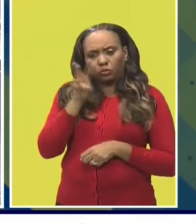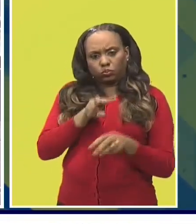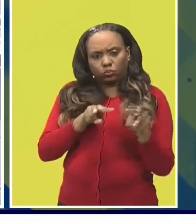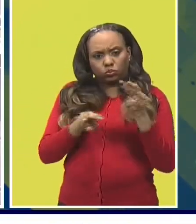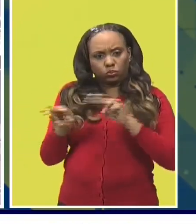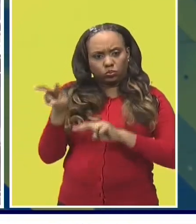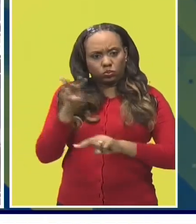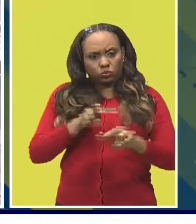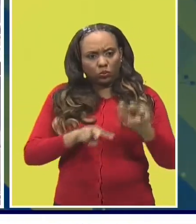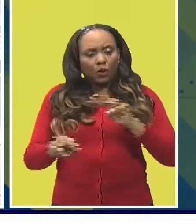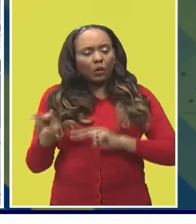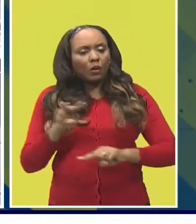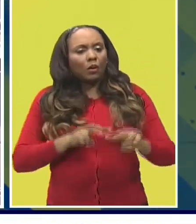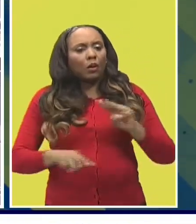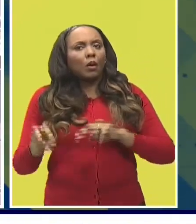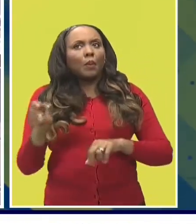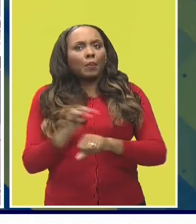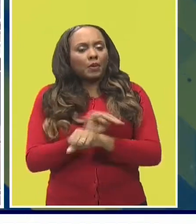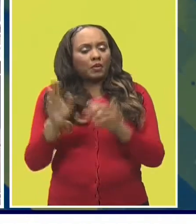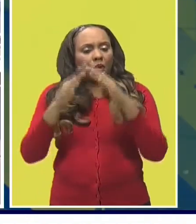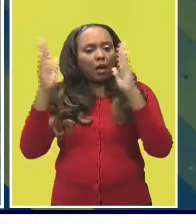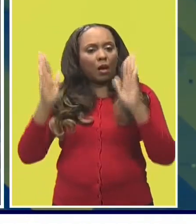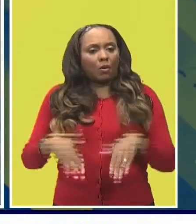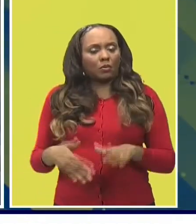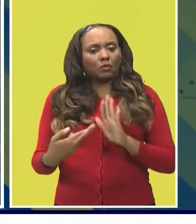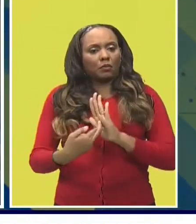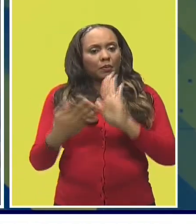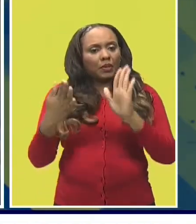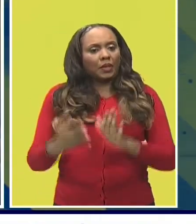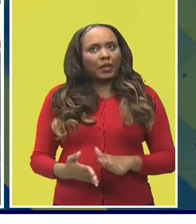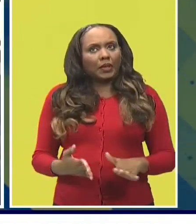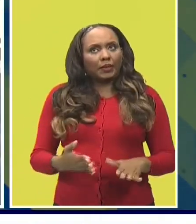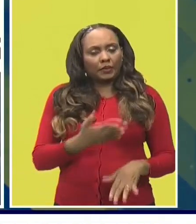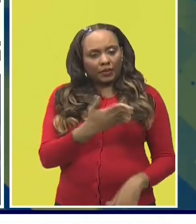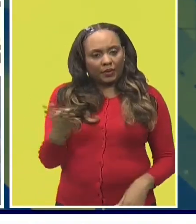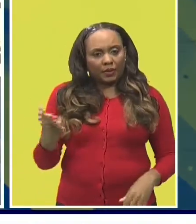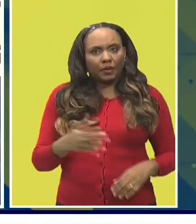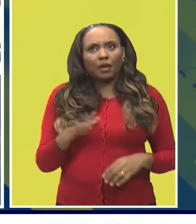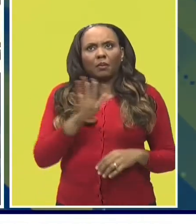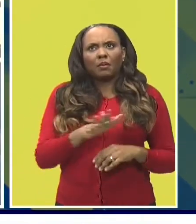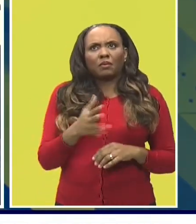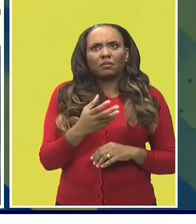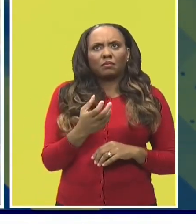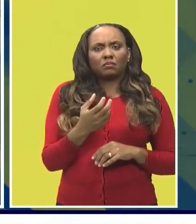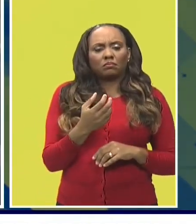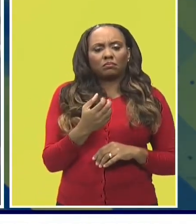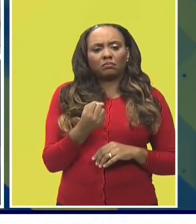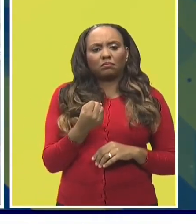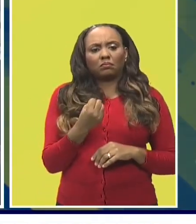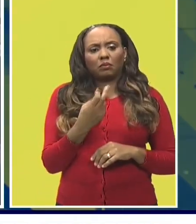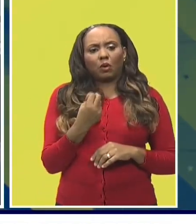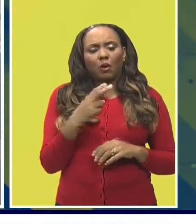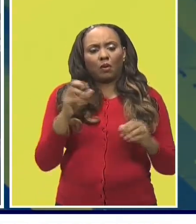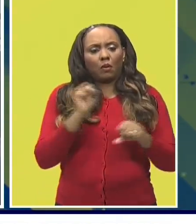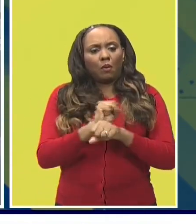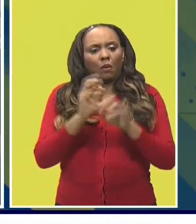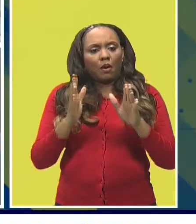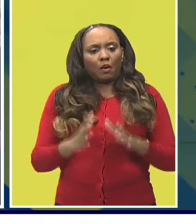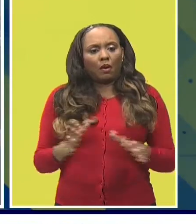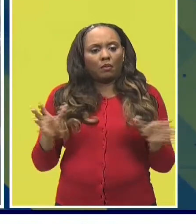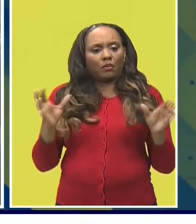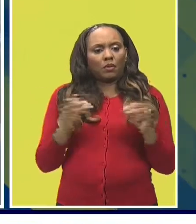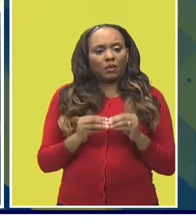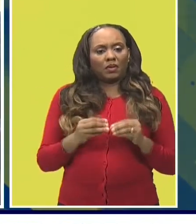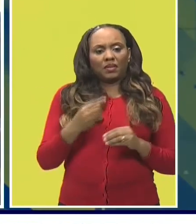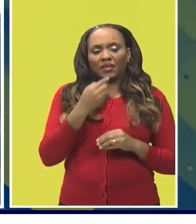were spotted on the scene after 8. Now, just over a dozen employees of the liquidation center gathered across the street and